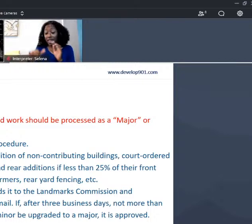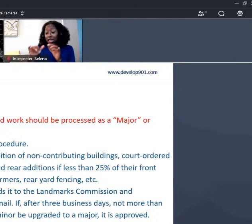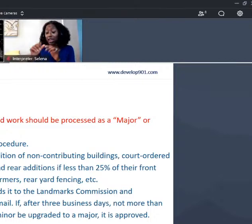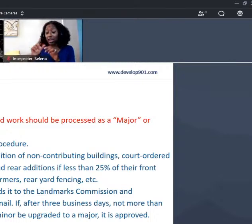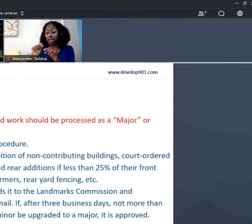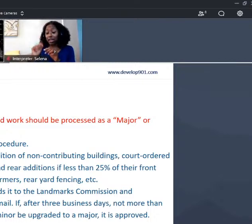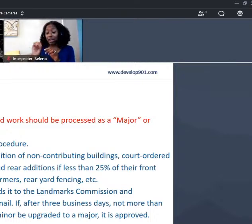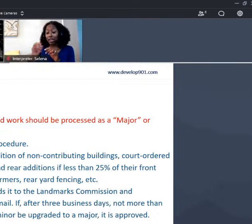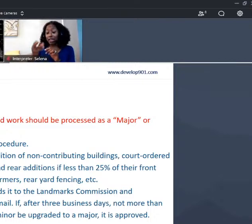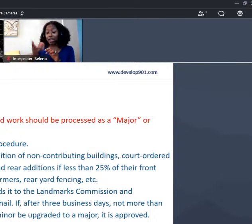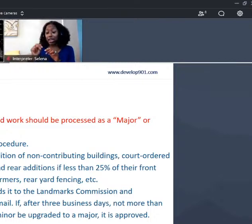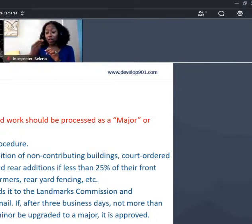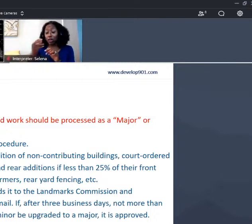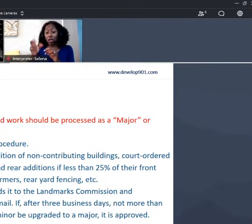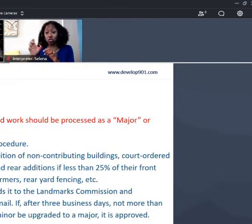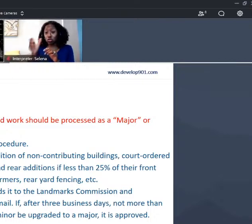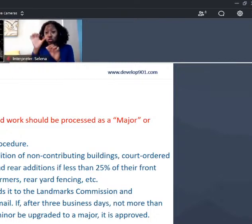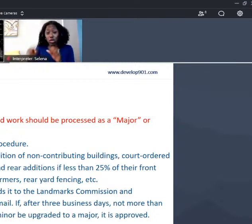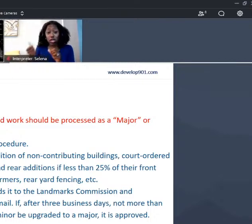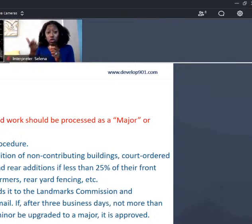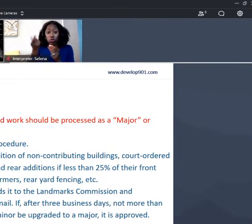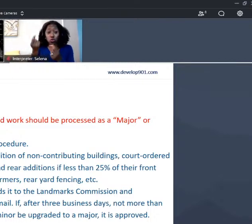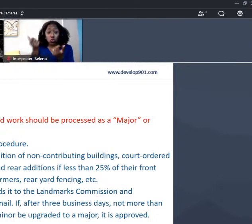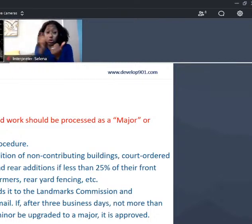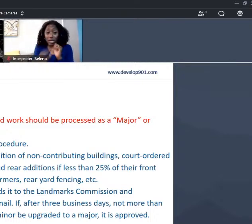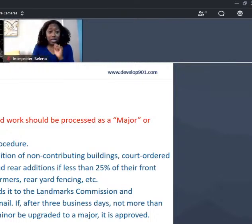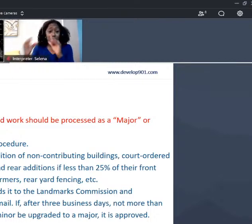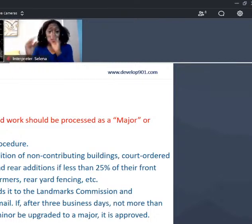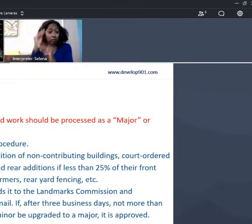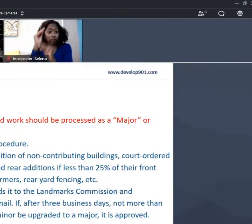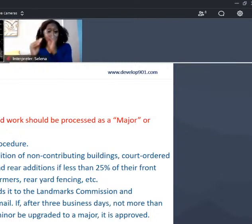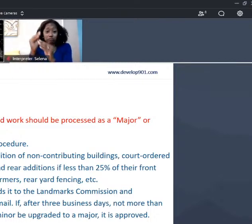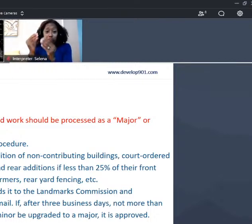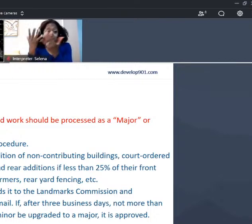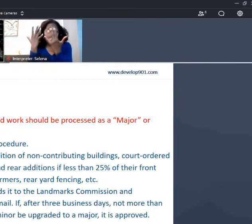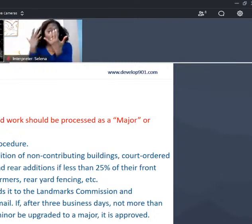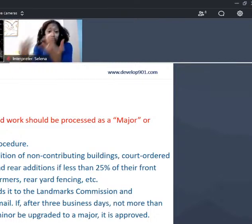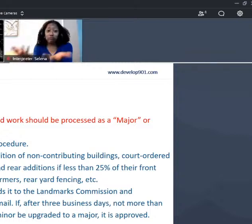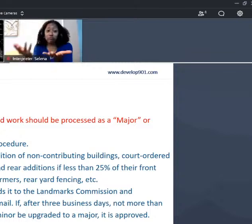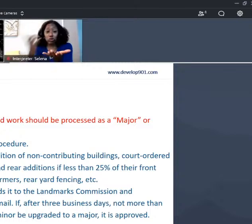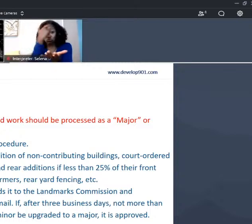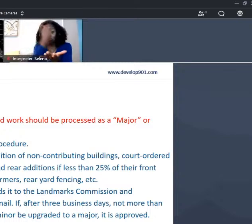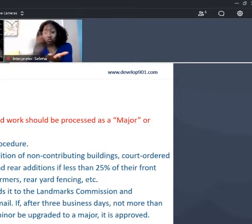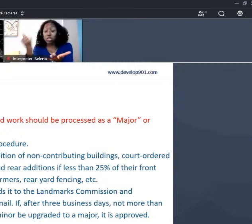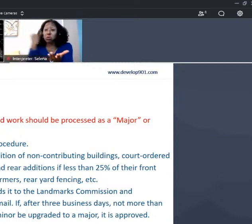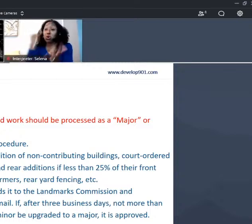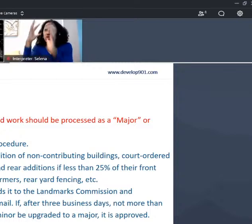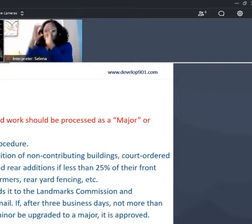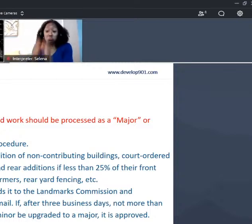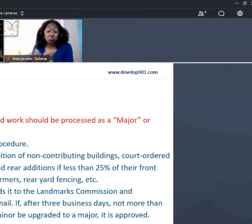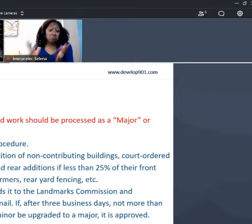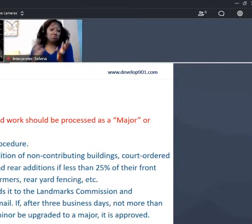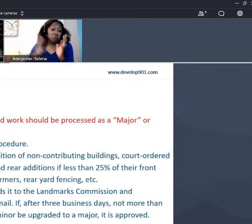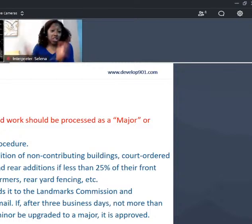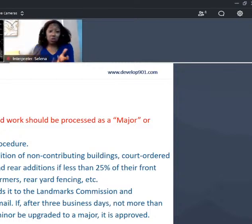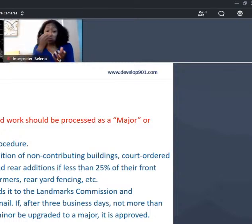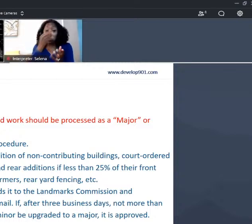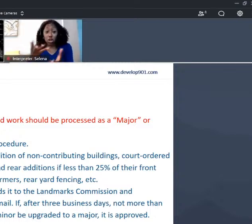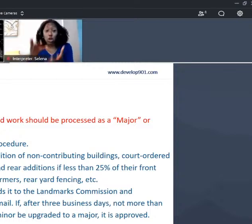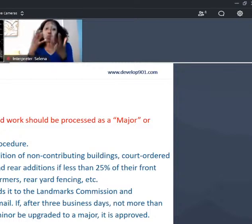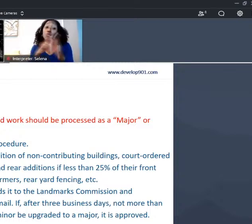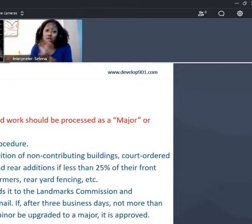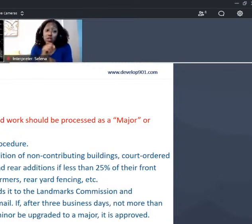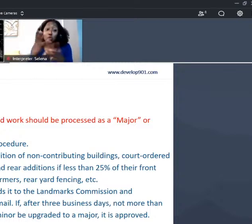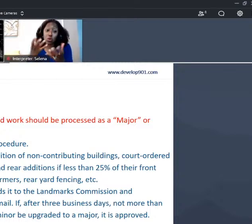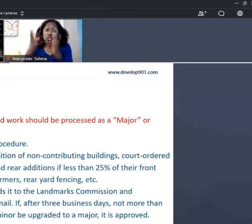care, especially if you're tearing it down. We really don't care about that. We want you to do that because it's not a contributing structure. We are